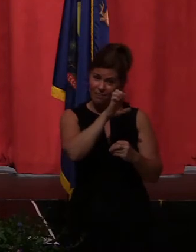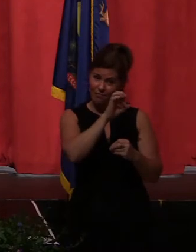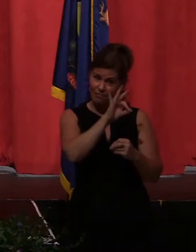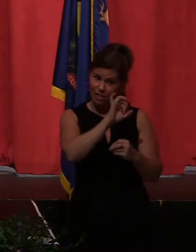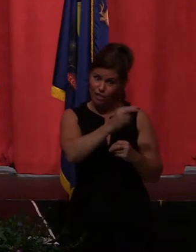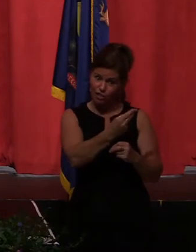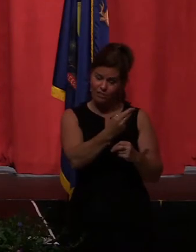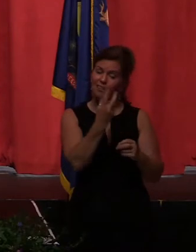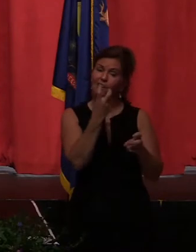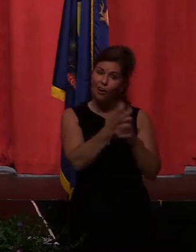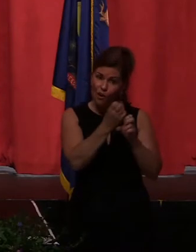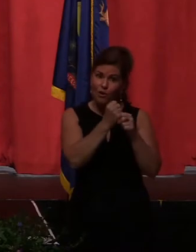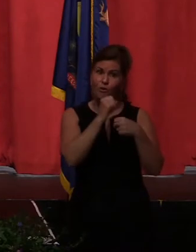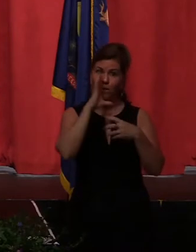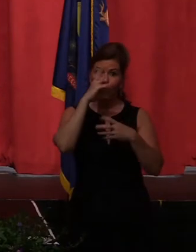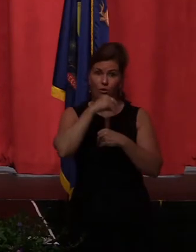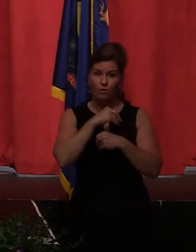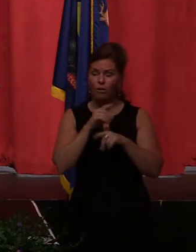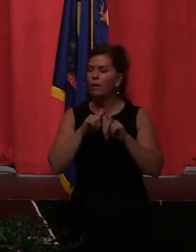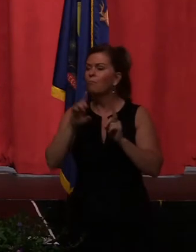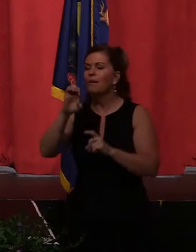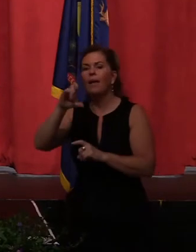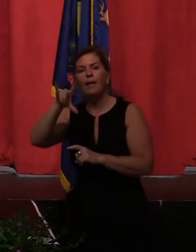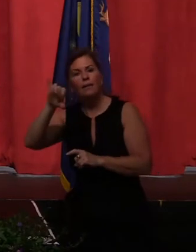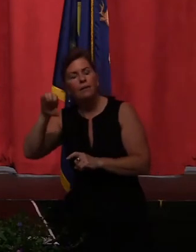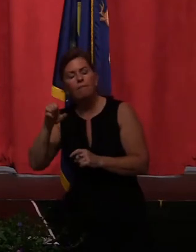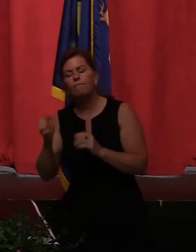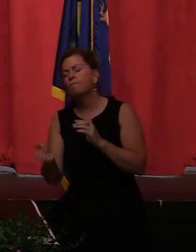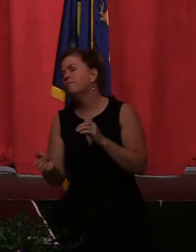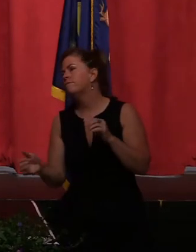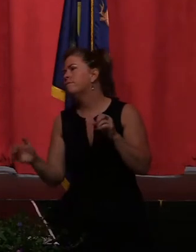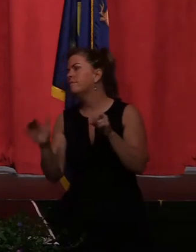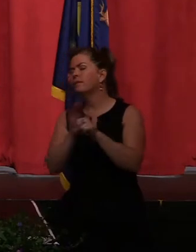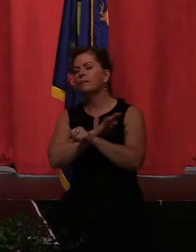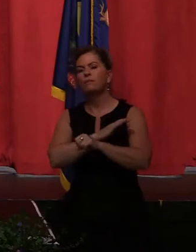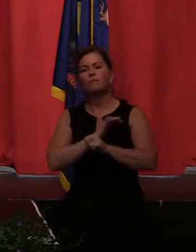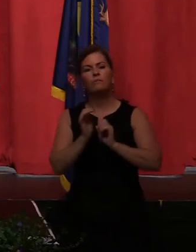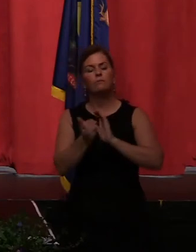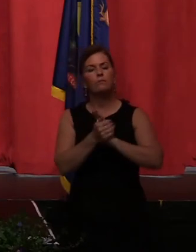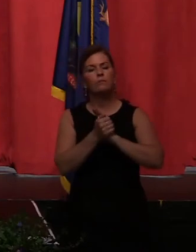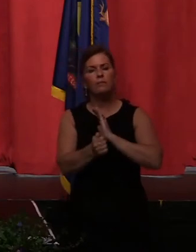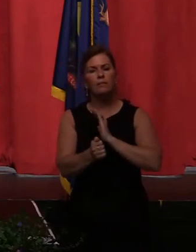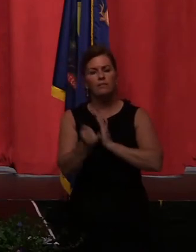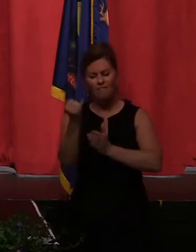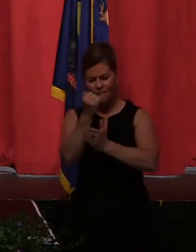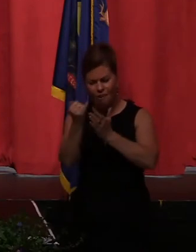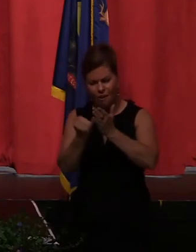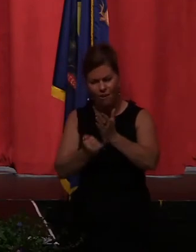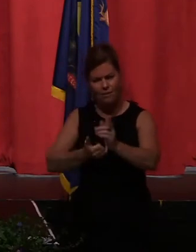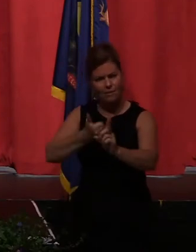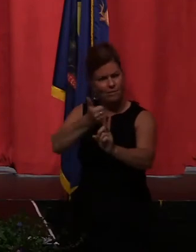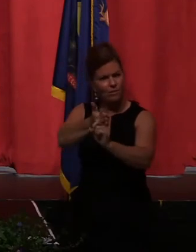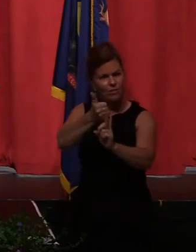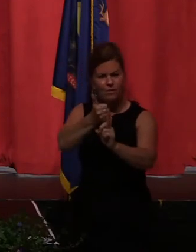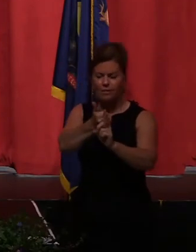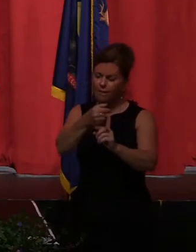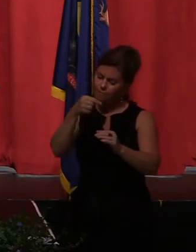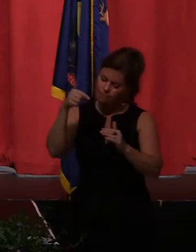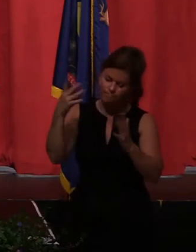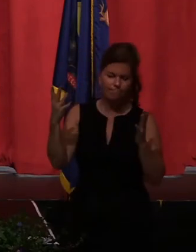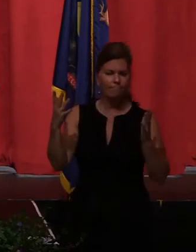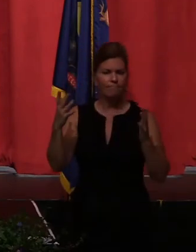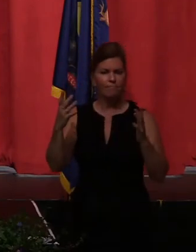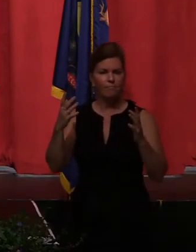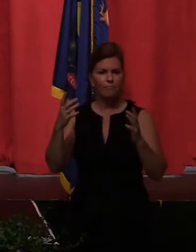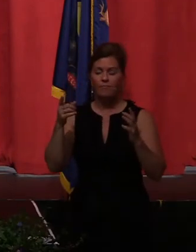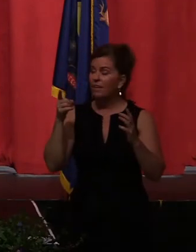It's undeniable that Ellie is not only filled with talent, but that she is an artist to her core. Ellie